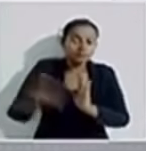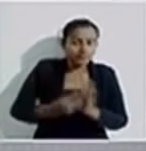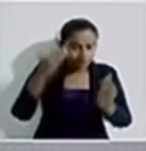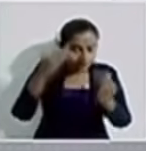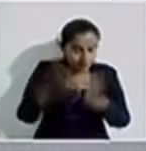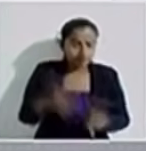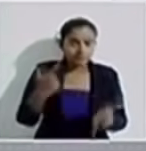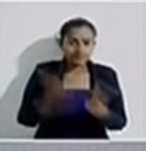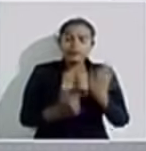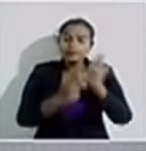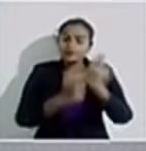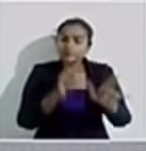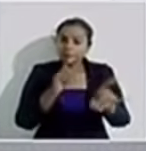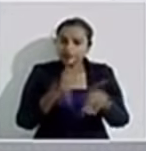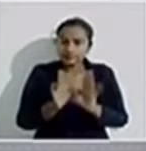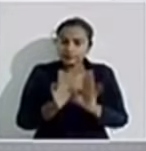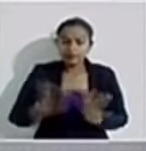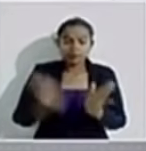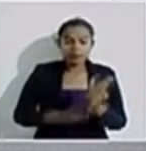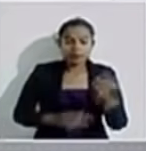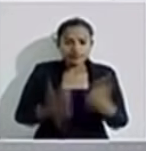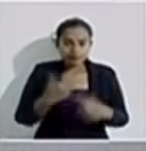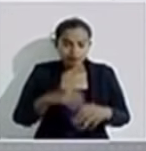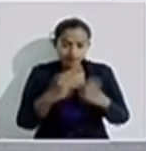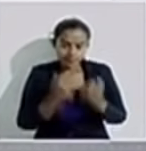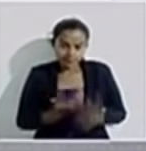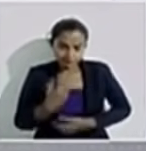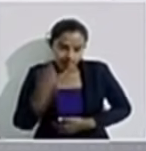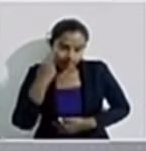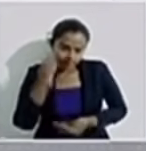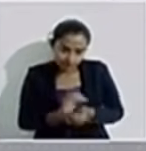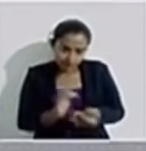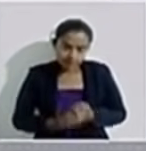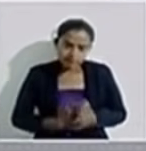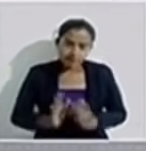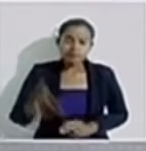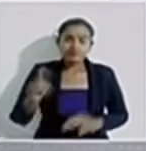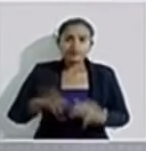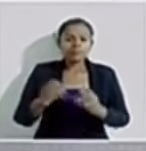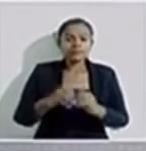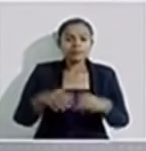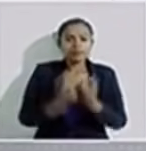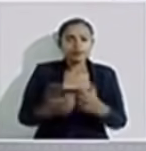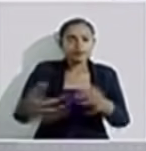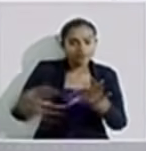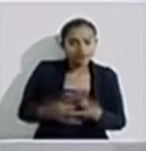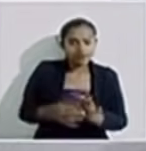Investor Service expects net FDI inflows to average 1 billion US dollars in